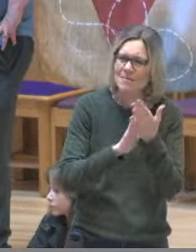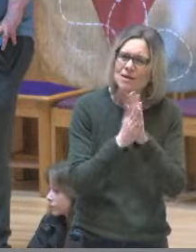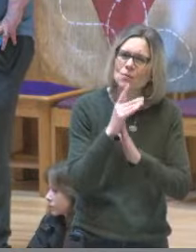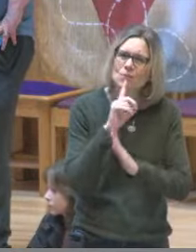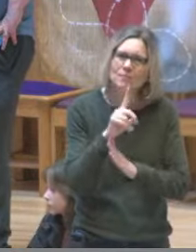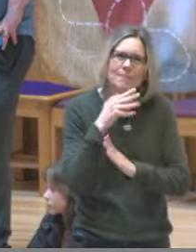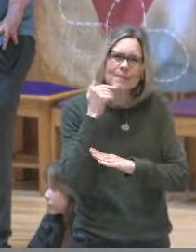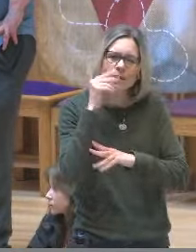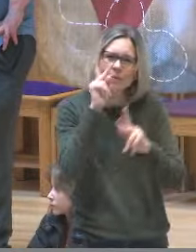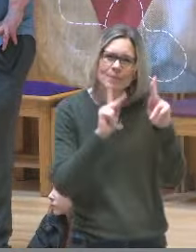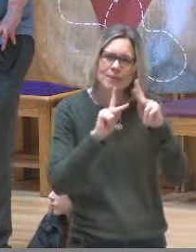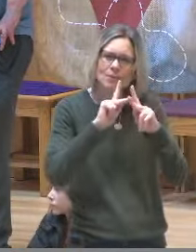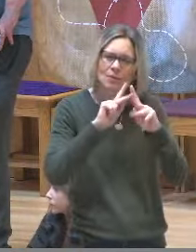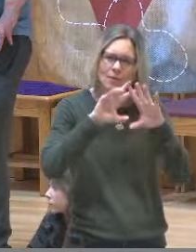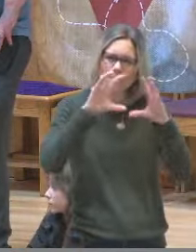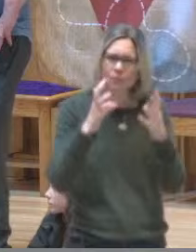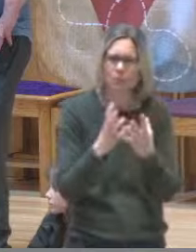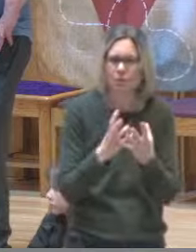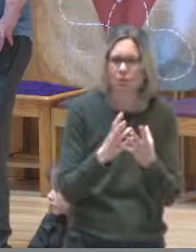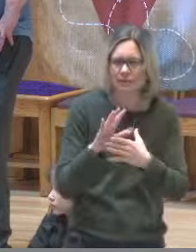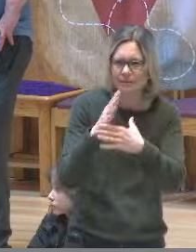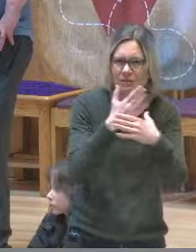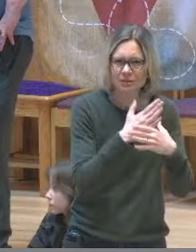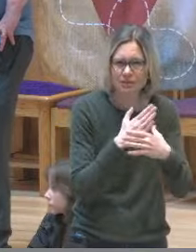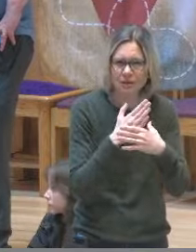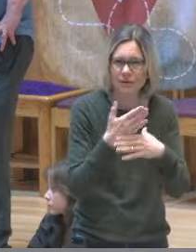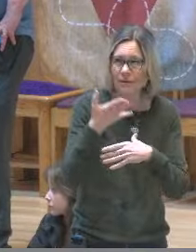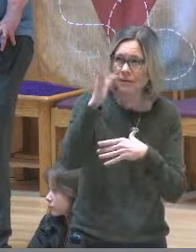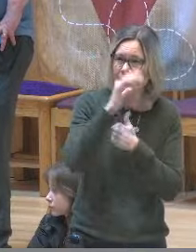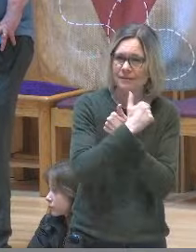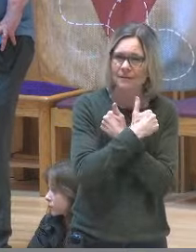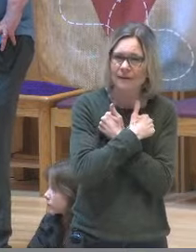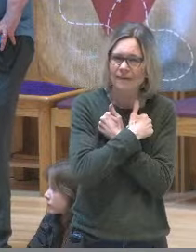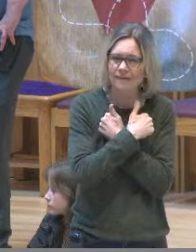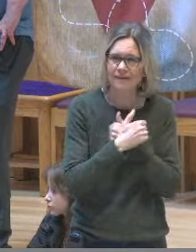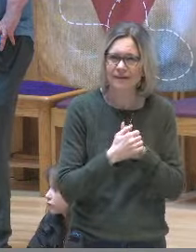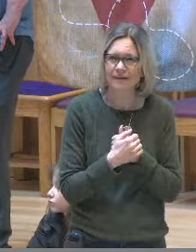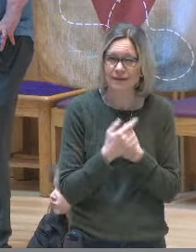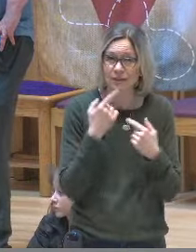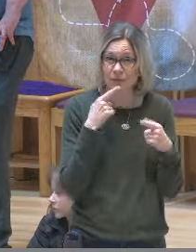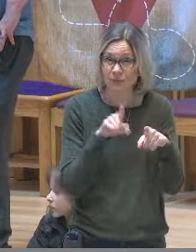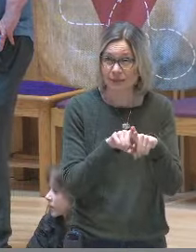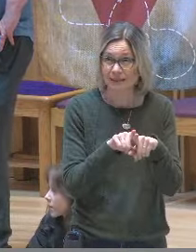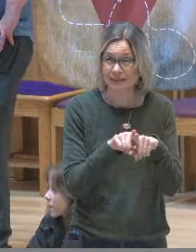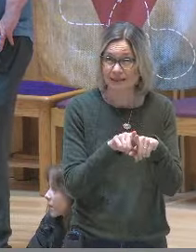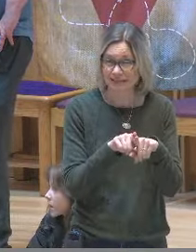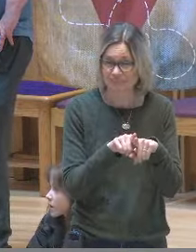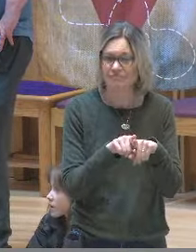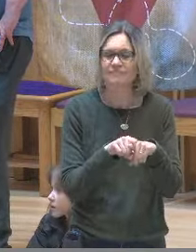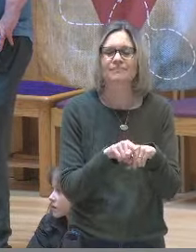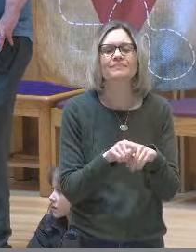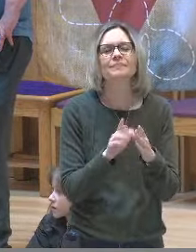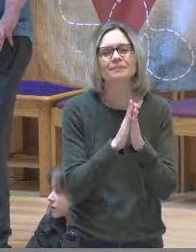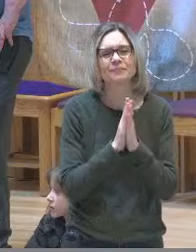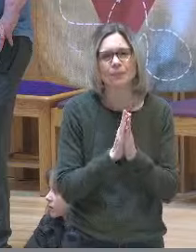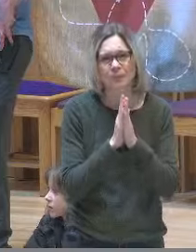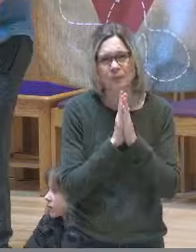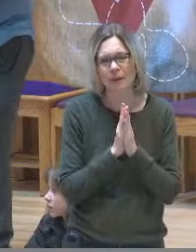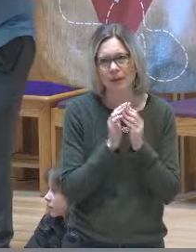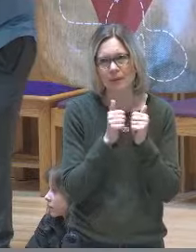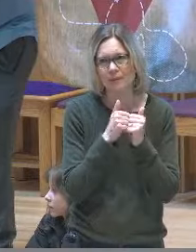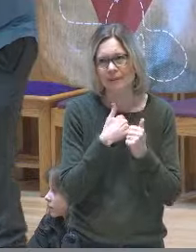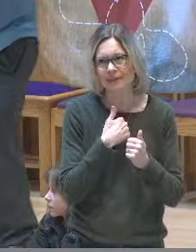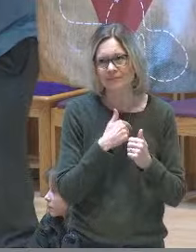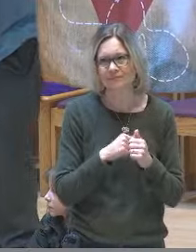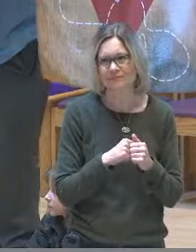and to share the love of God. Sound good? All right, will you pray with me? I'm gonna take my